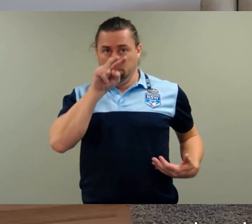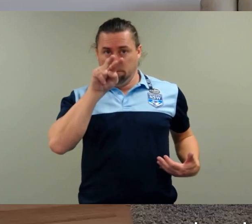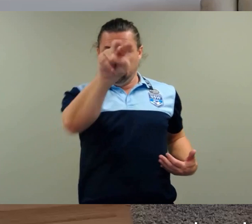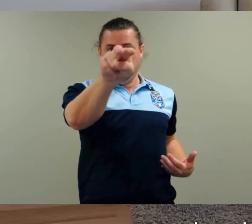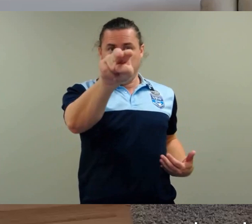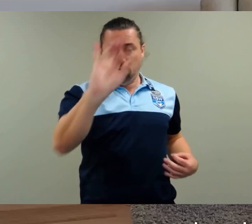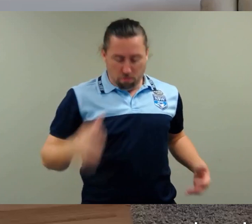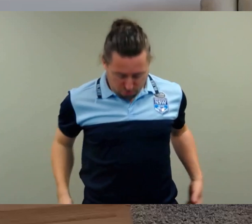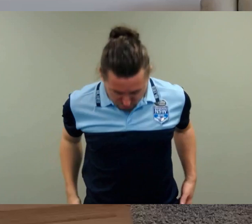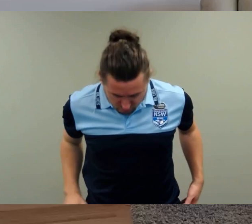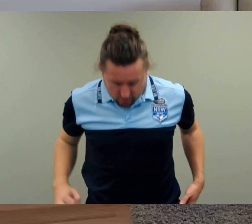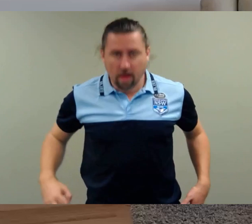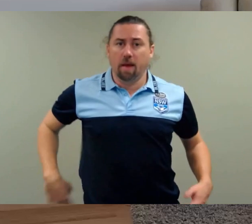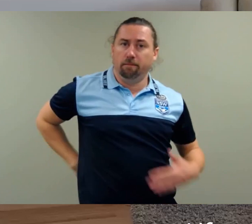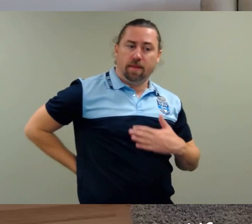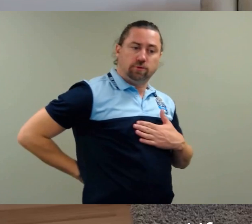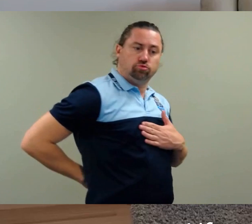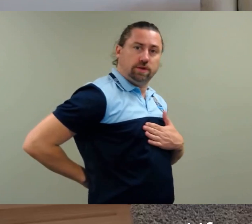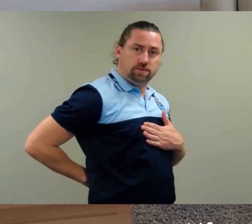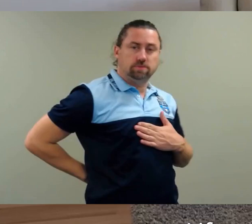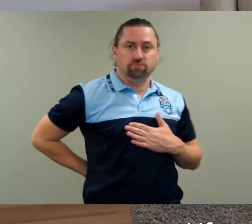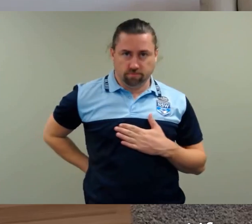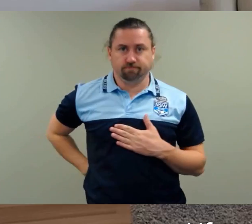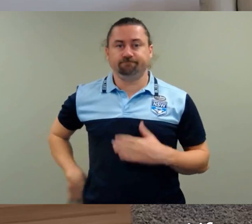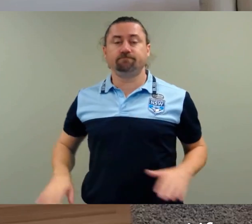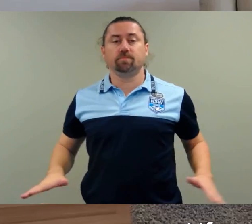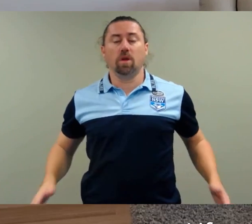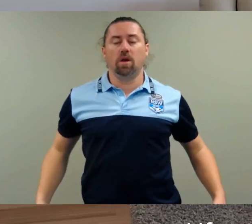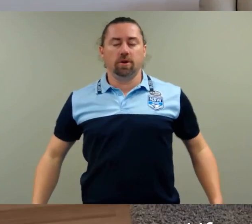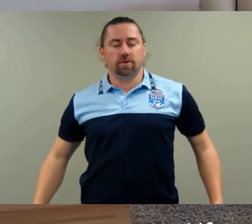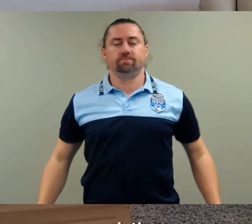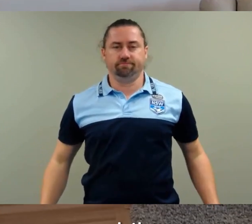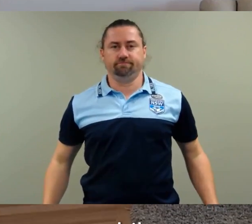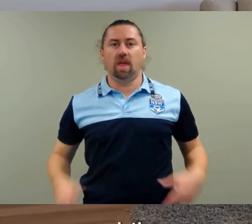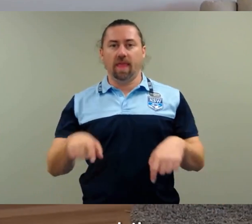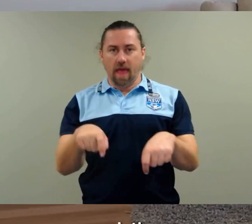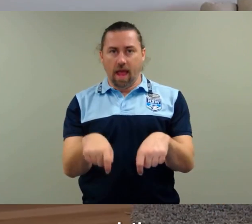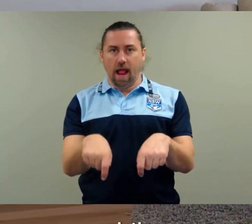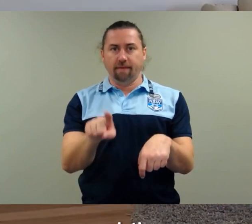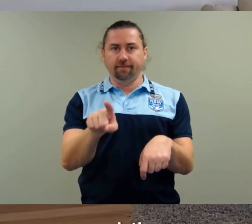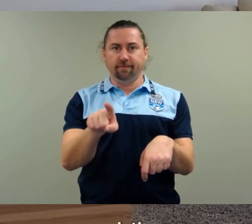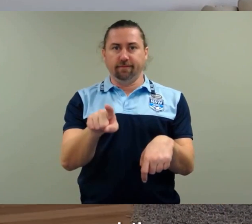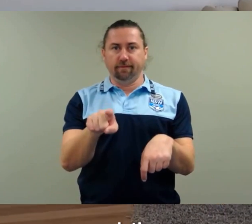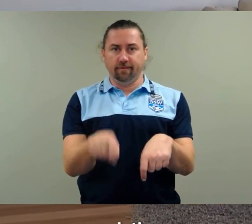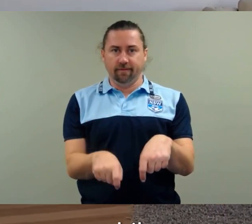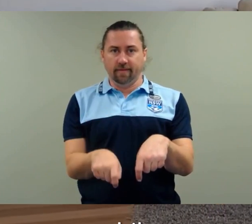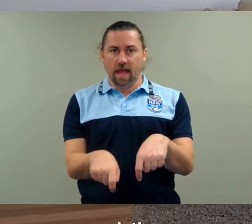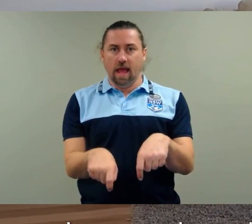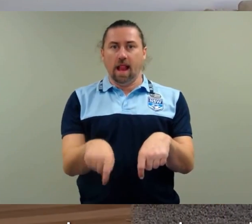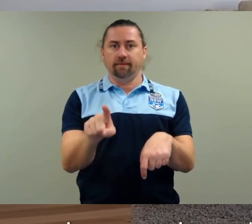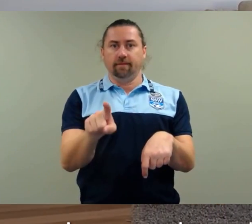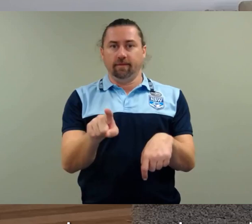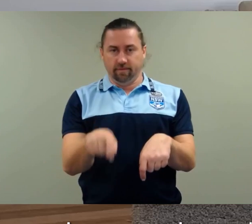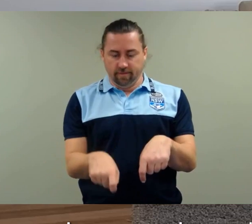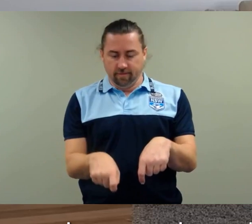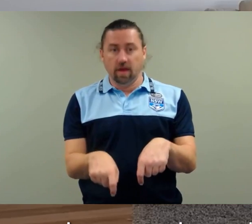up and facing forward, straight back. Lift your foot just off the floor while you extend and straighten your right leg,